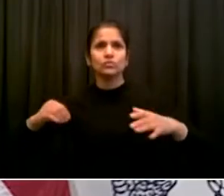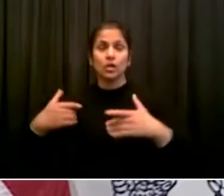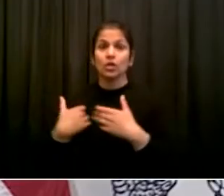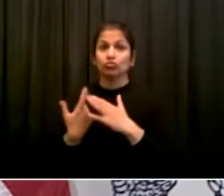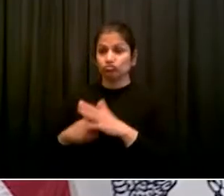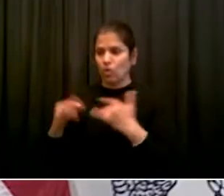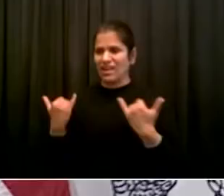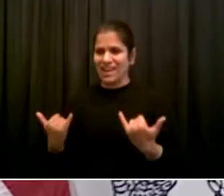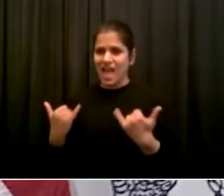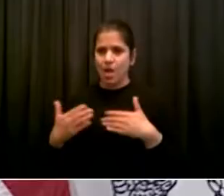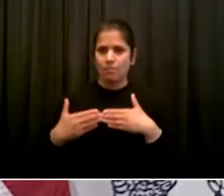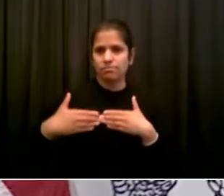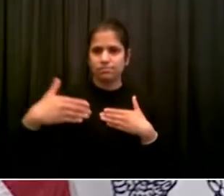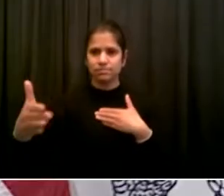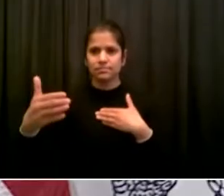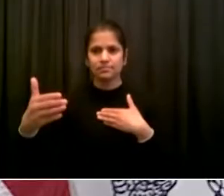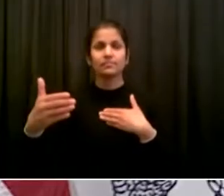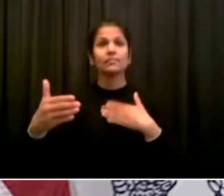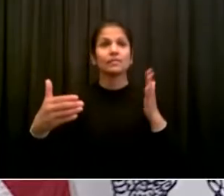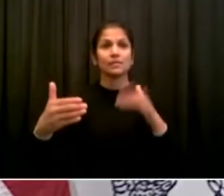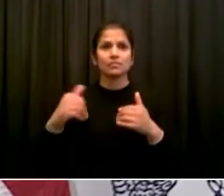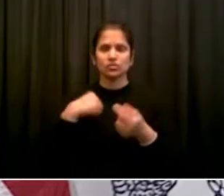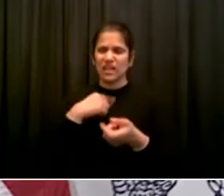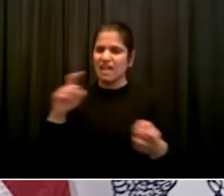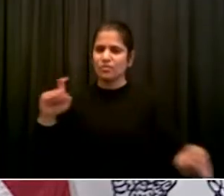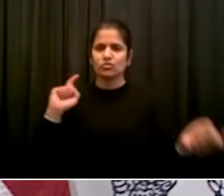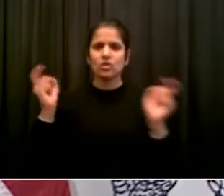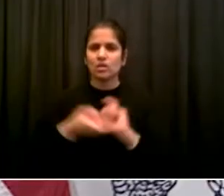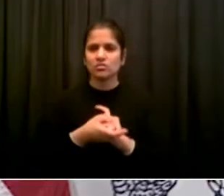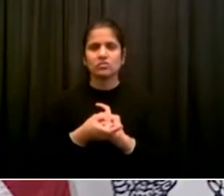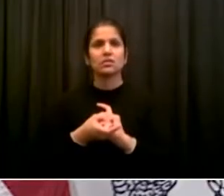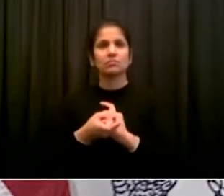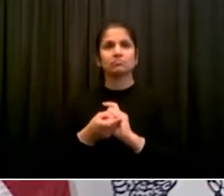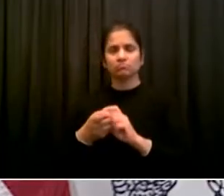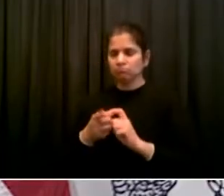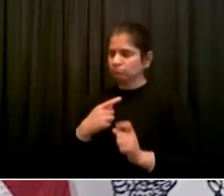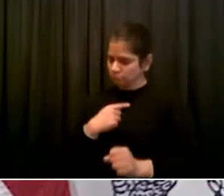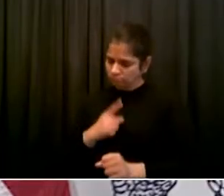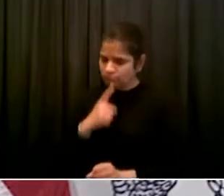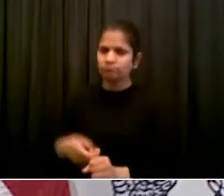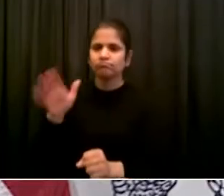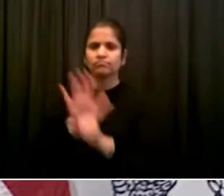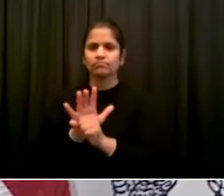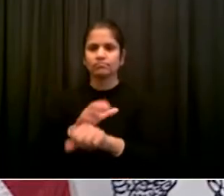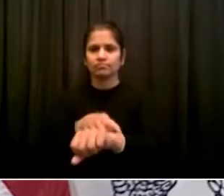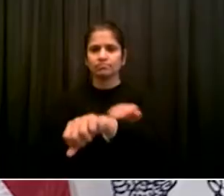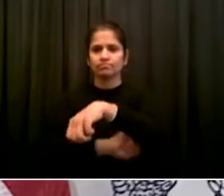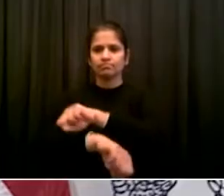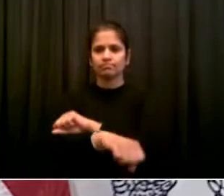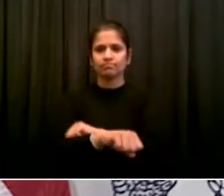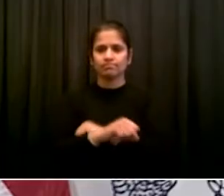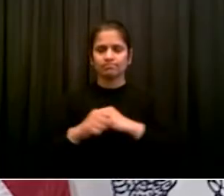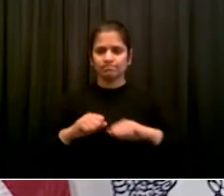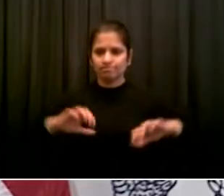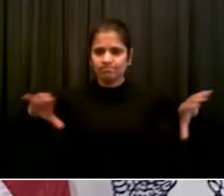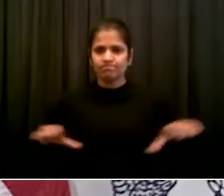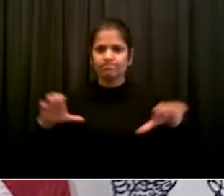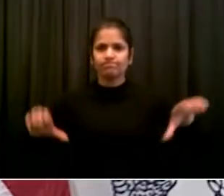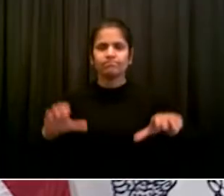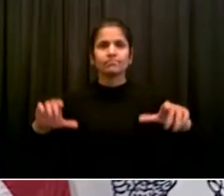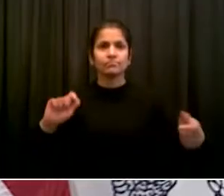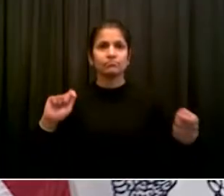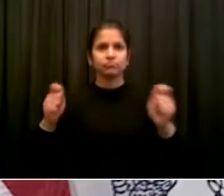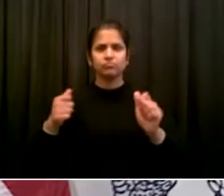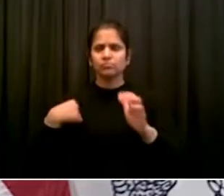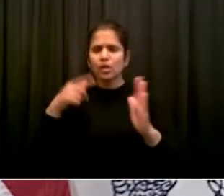undone, it must be changed, and we're committed to doing that. So that is an overview of some of the key principles in